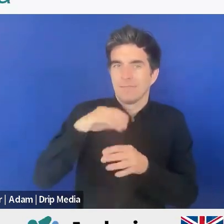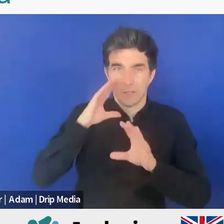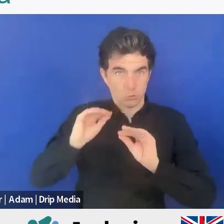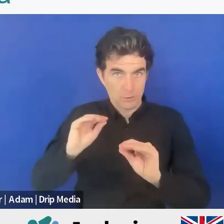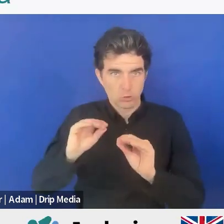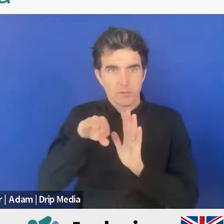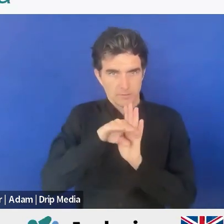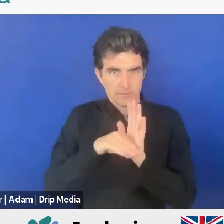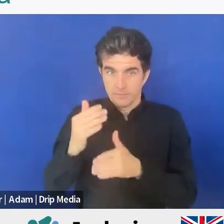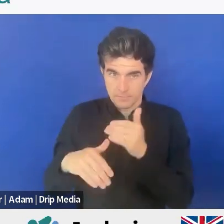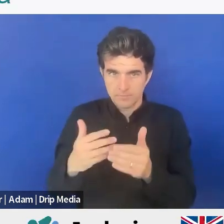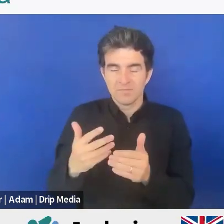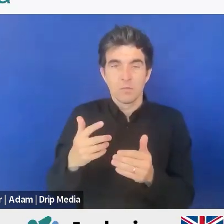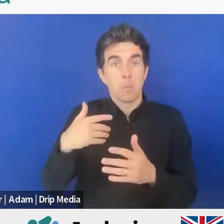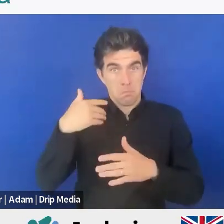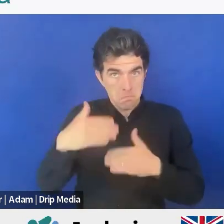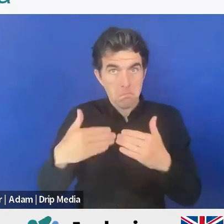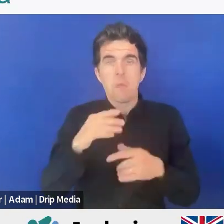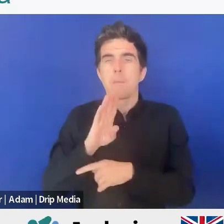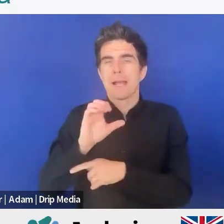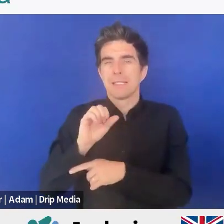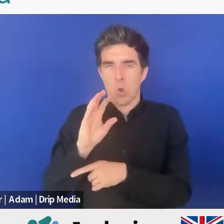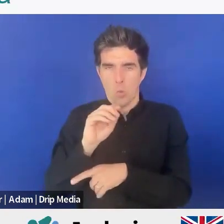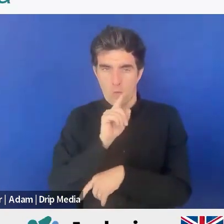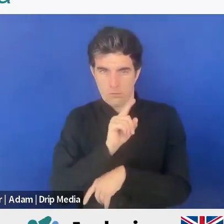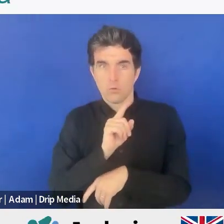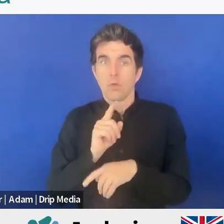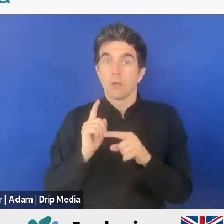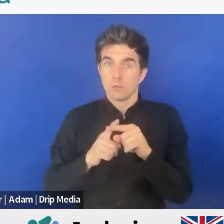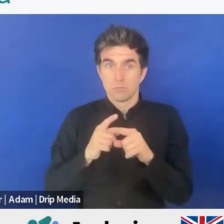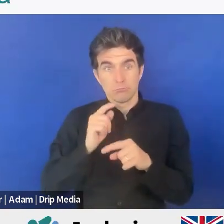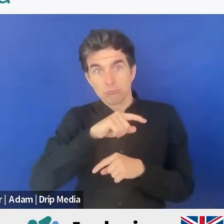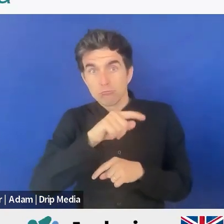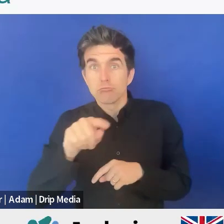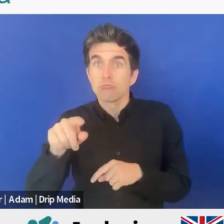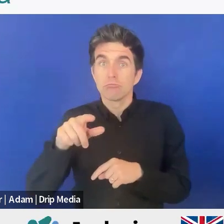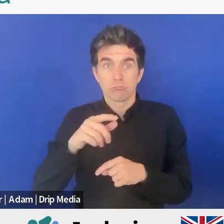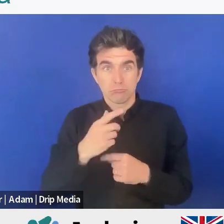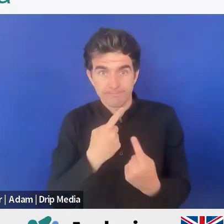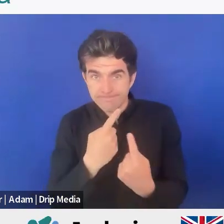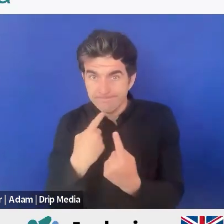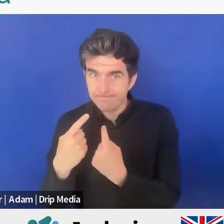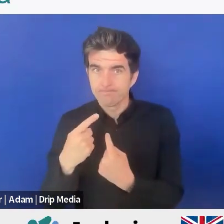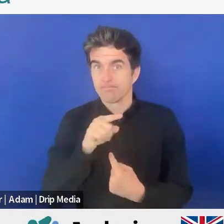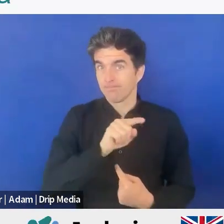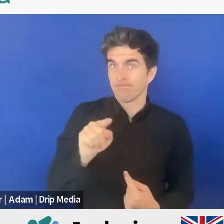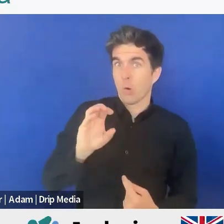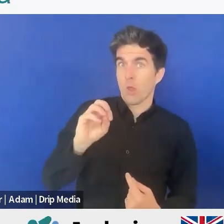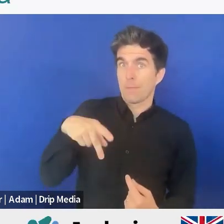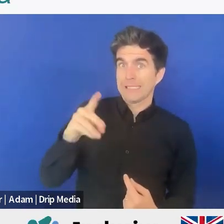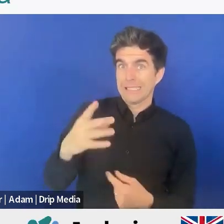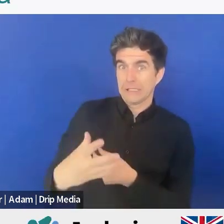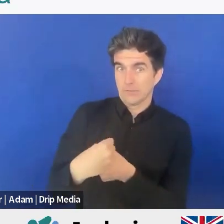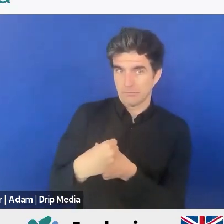I've also been, I think, involved in the closing stages of the SMILE program that's operated here, where I'm currently based in Nigeria, in